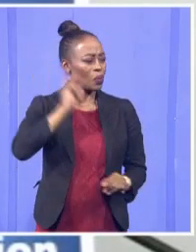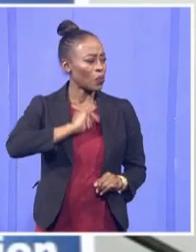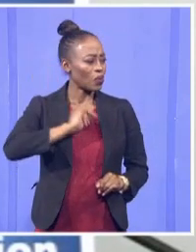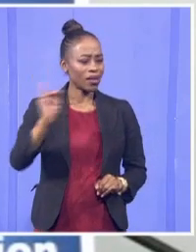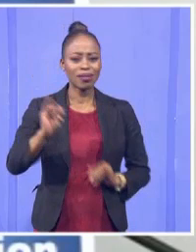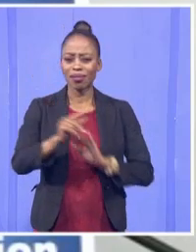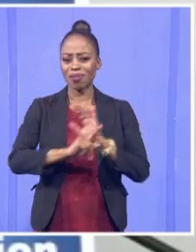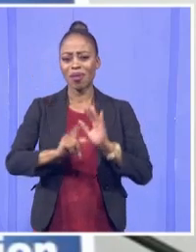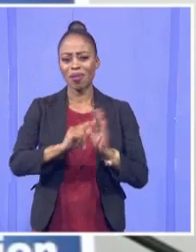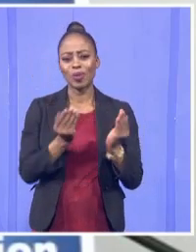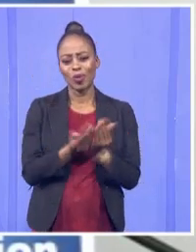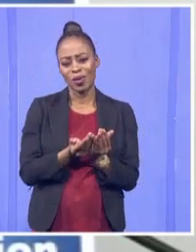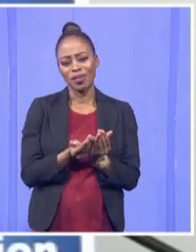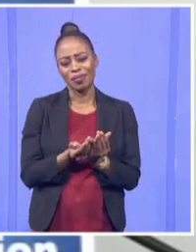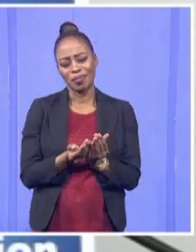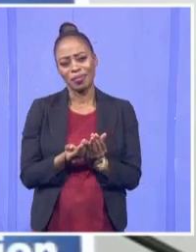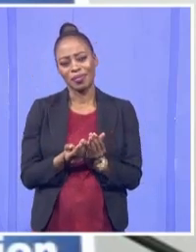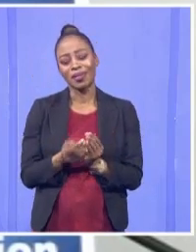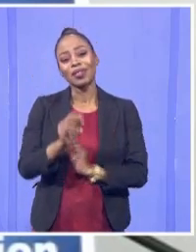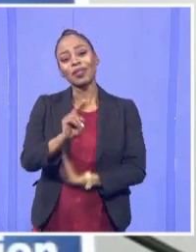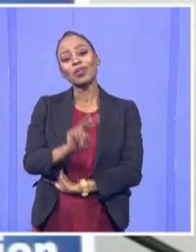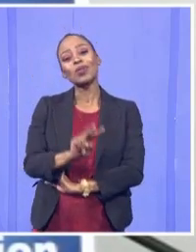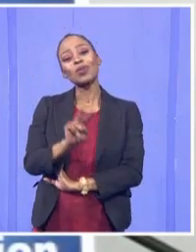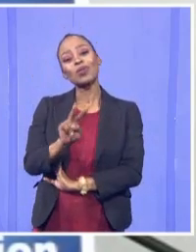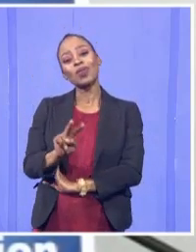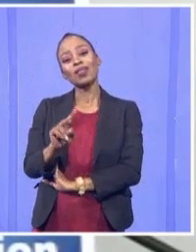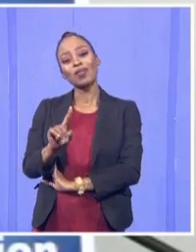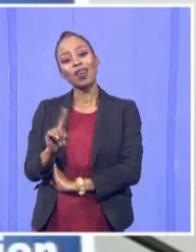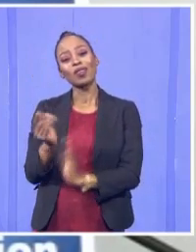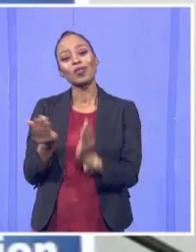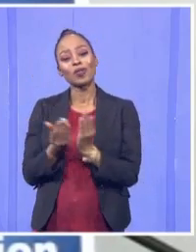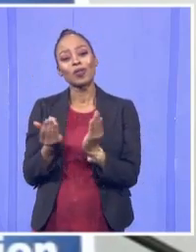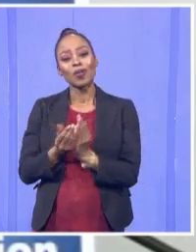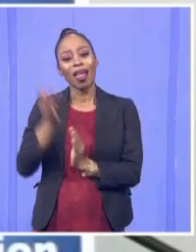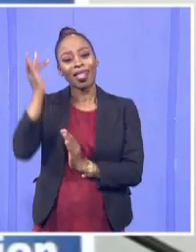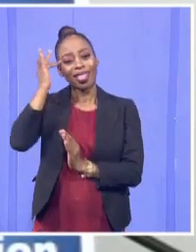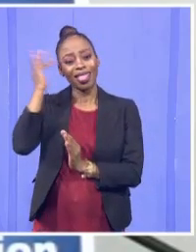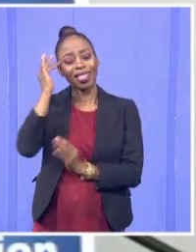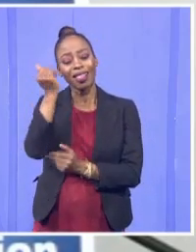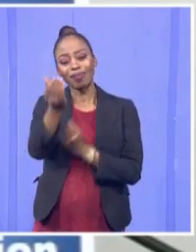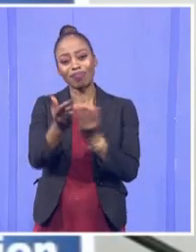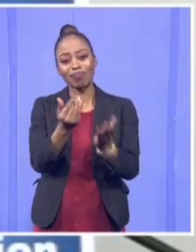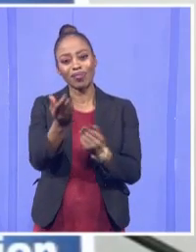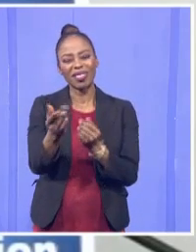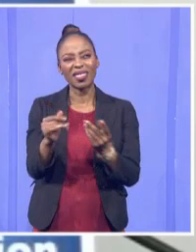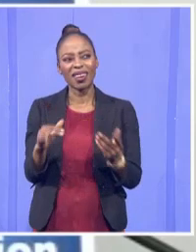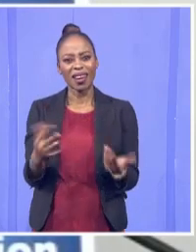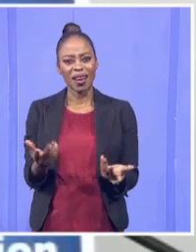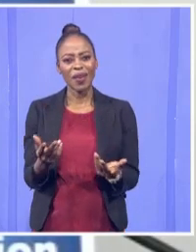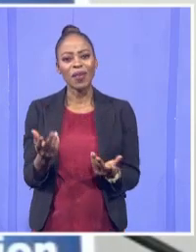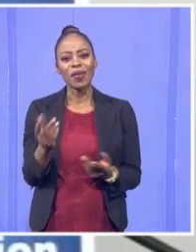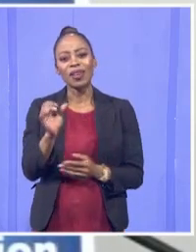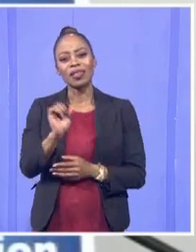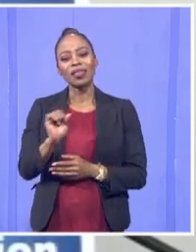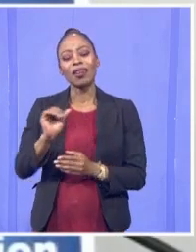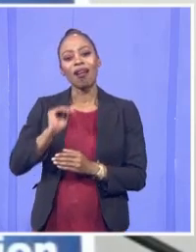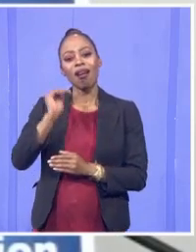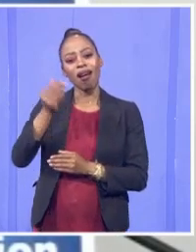schools, and 221 schools receive abnormal applications in terms of secondary